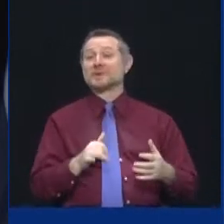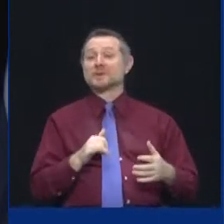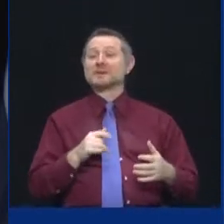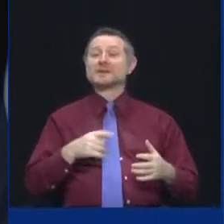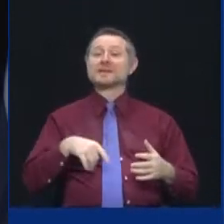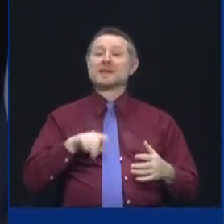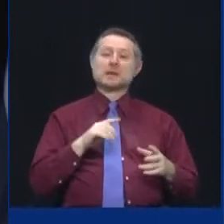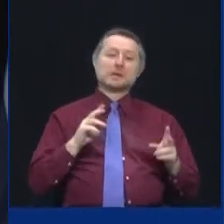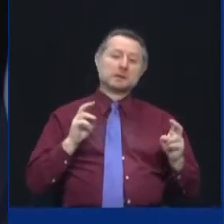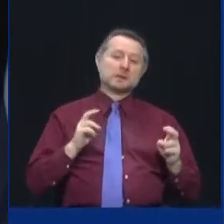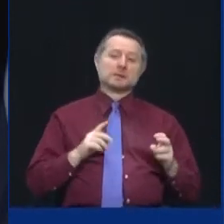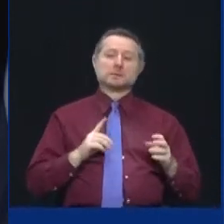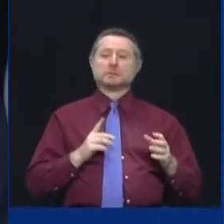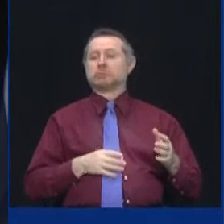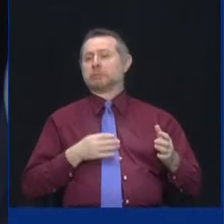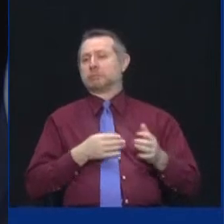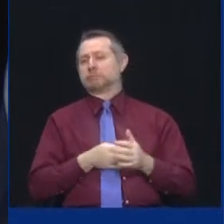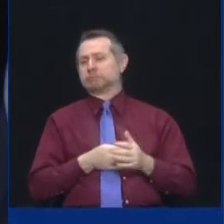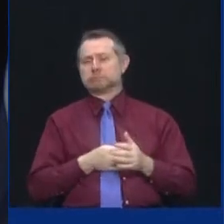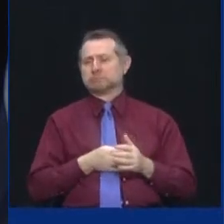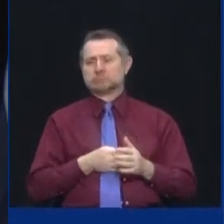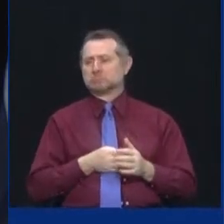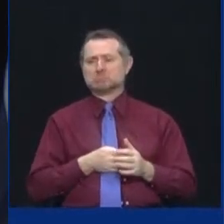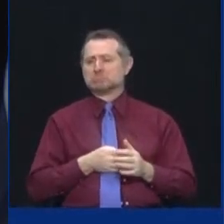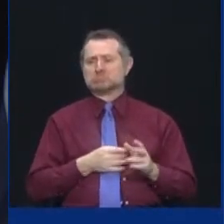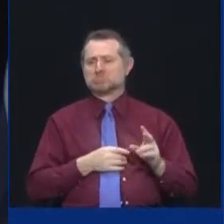they aren't against it. They're not for it.